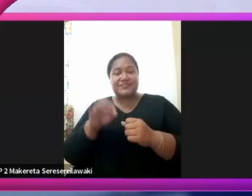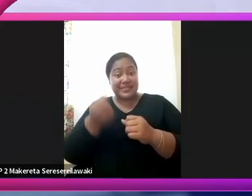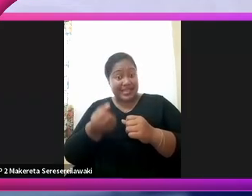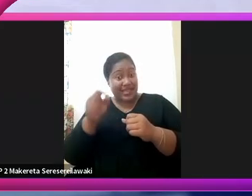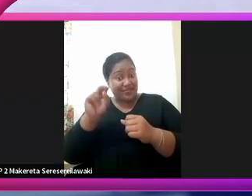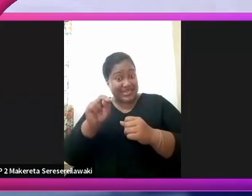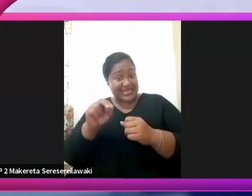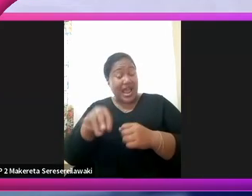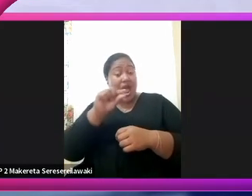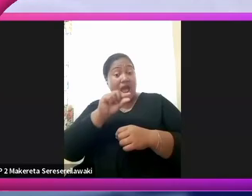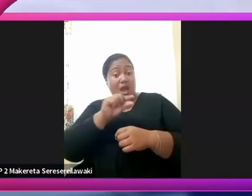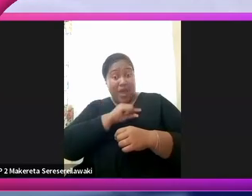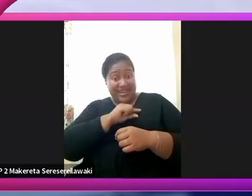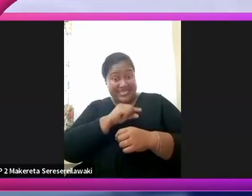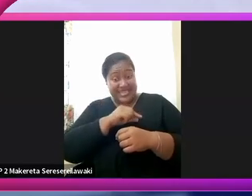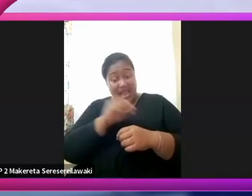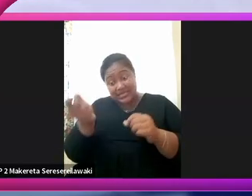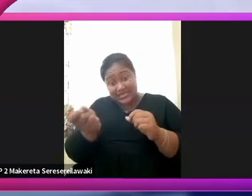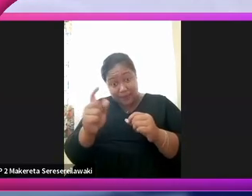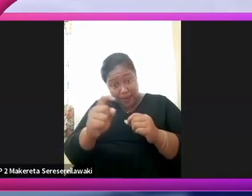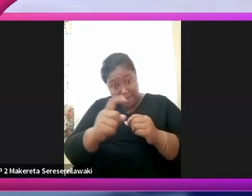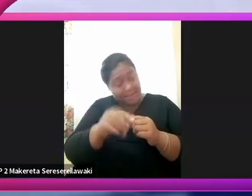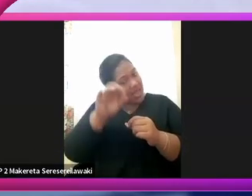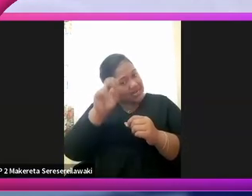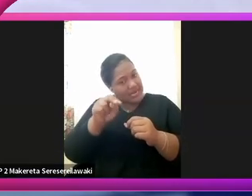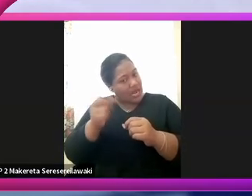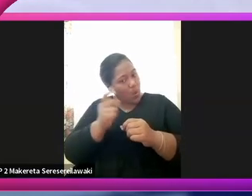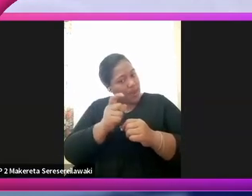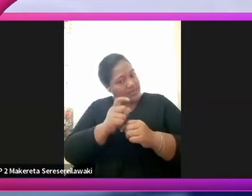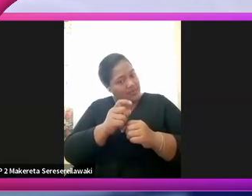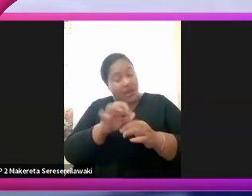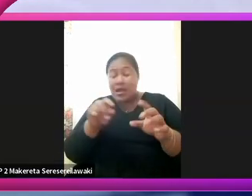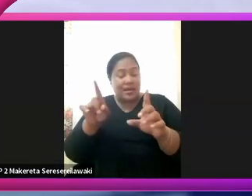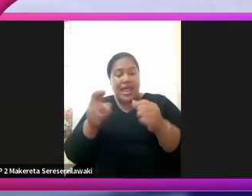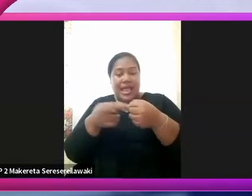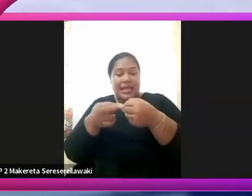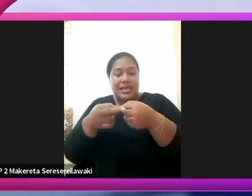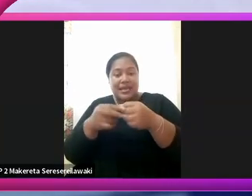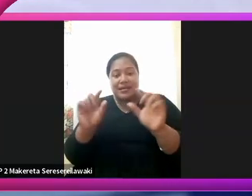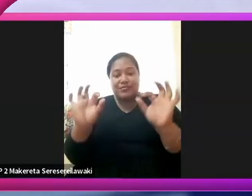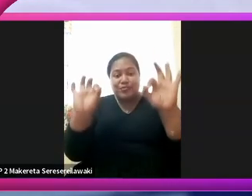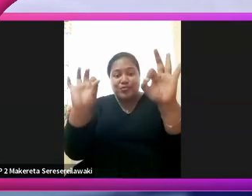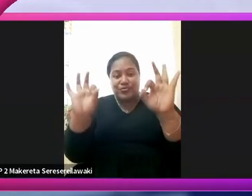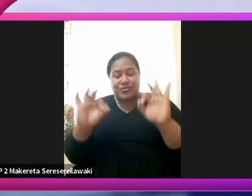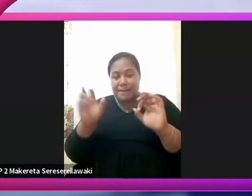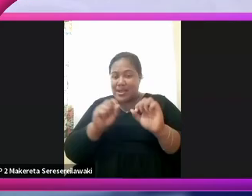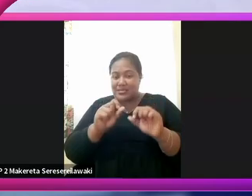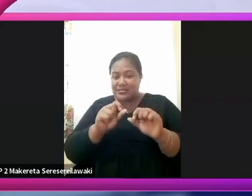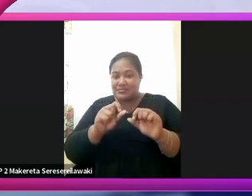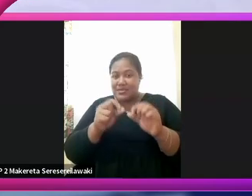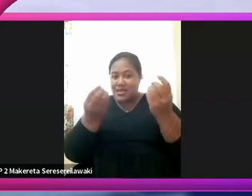to be together. As I mentioned, is the quality equal partner here. So in